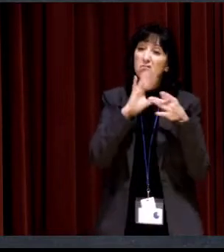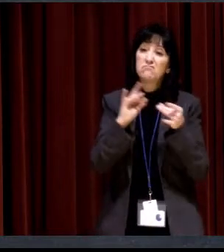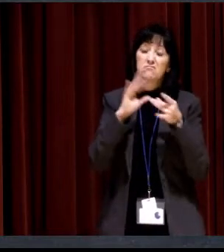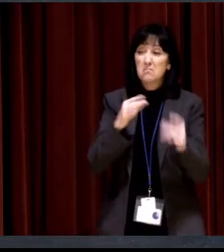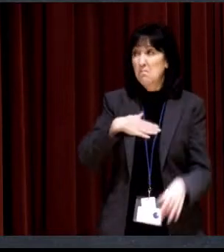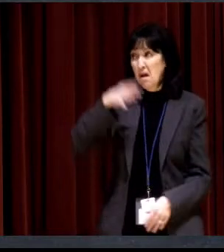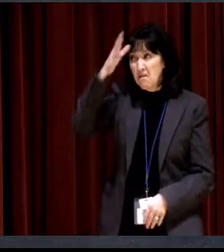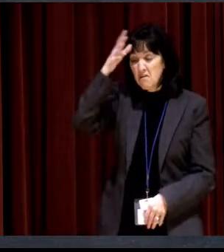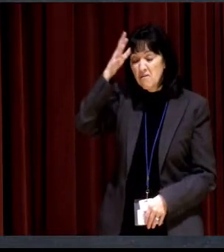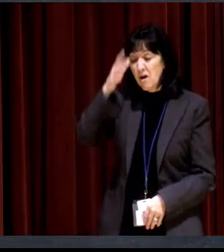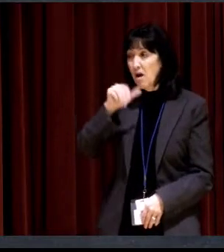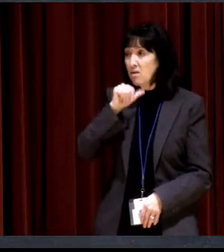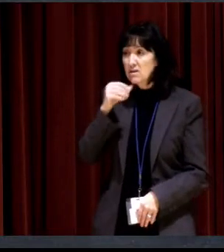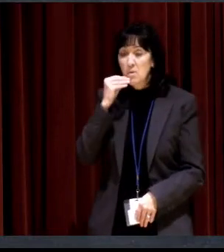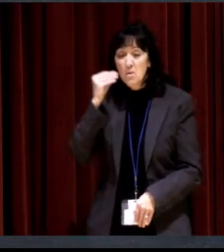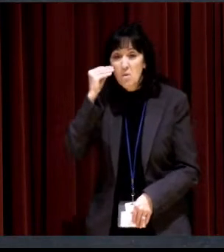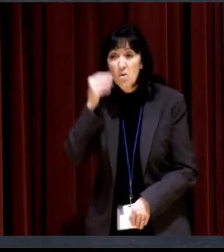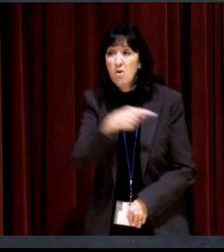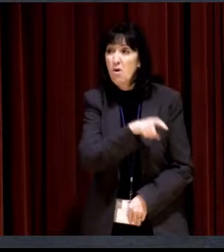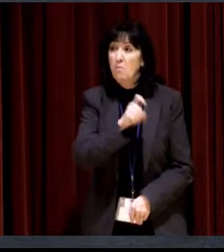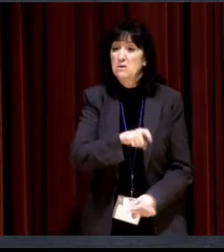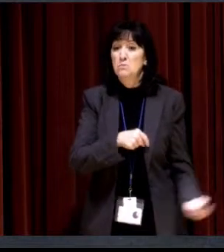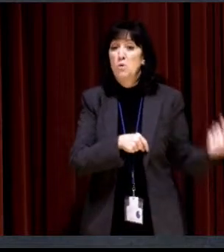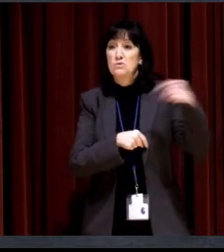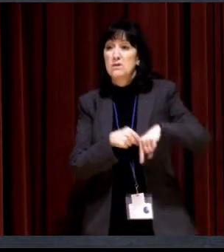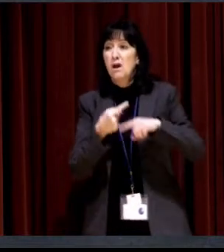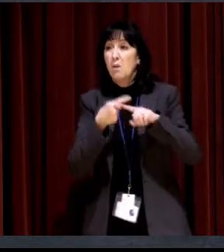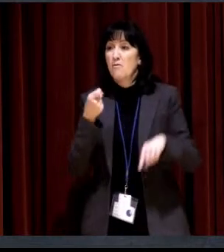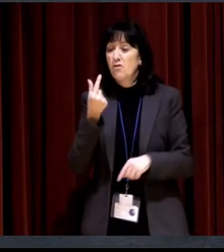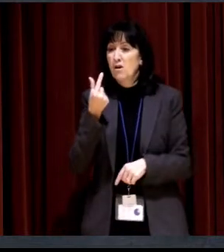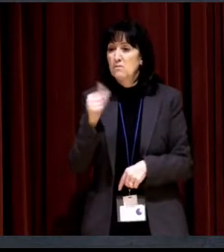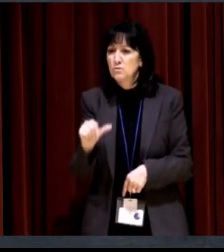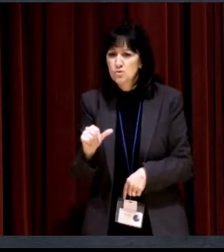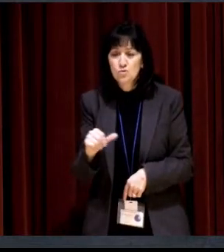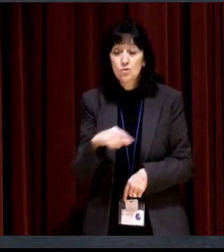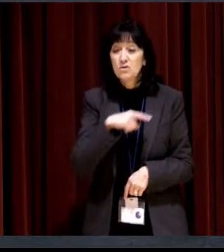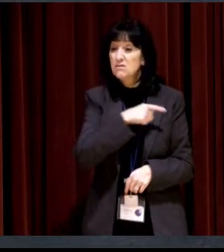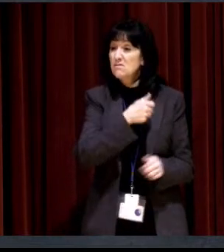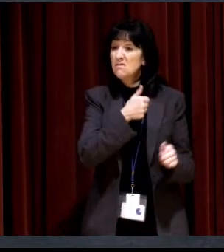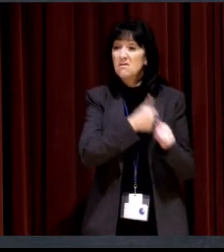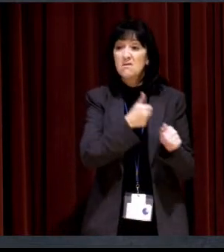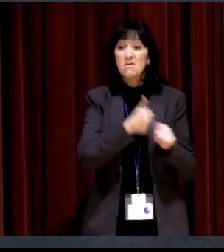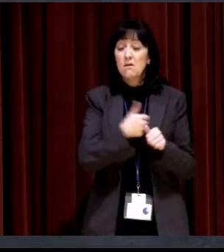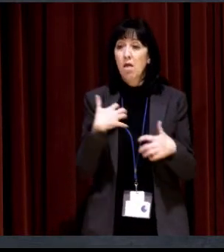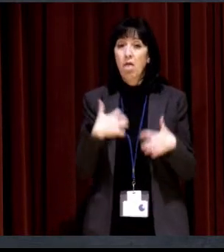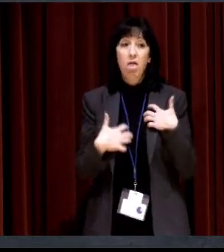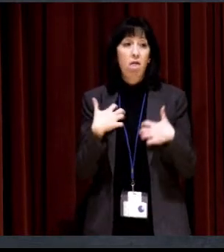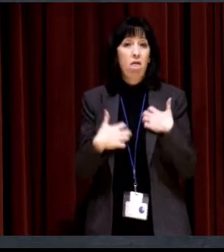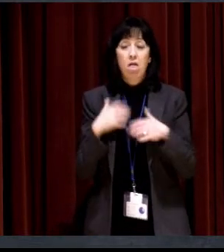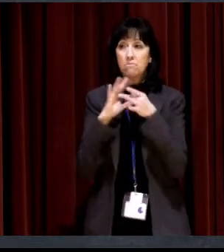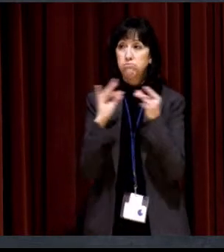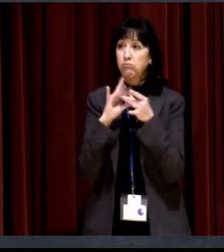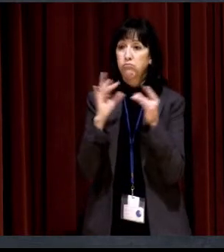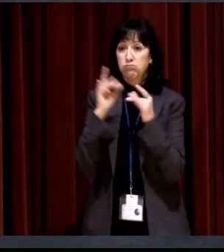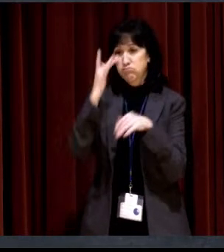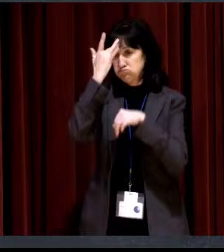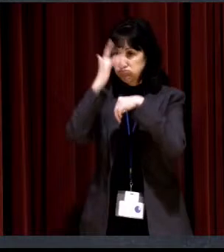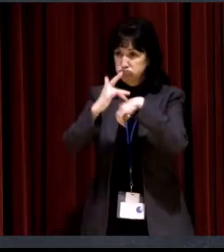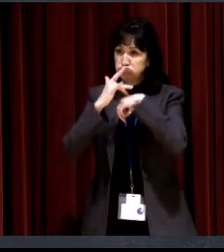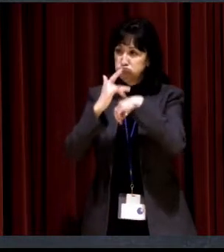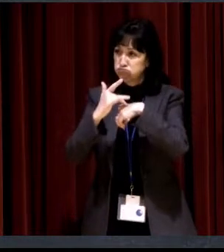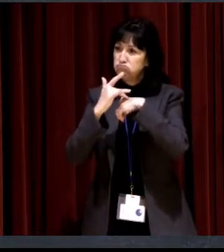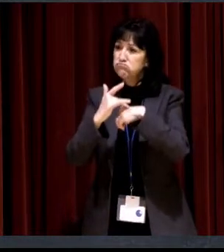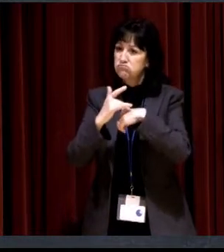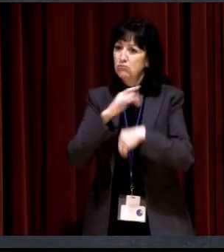blah, blah. She was just completely out of sorts because of this disruption in her family situation. It was all she could think